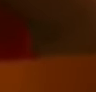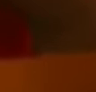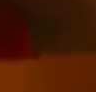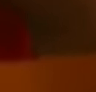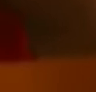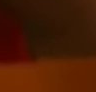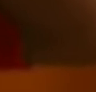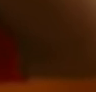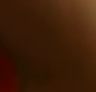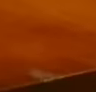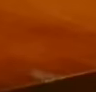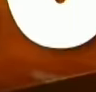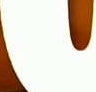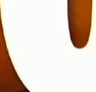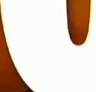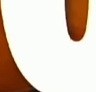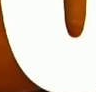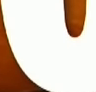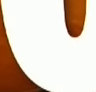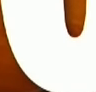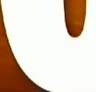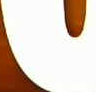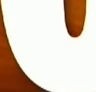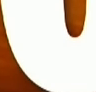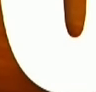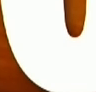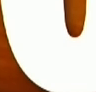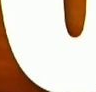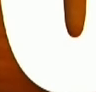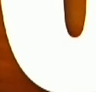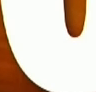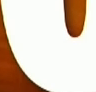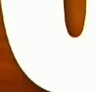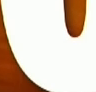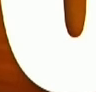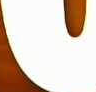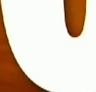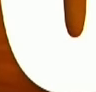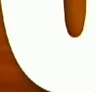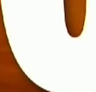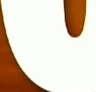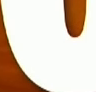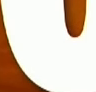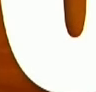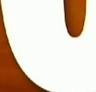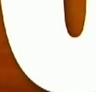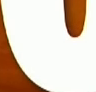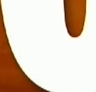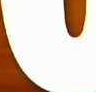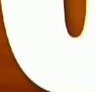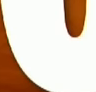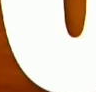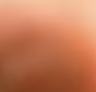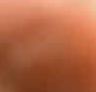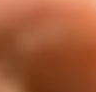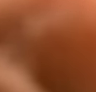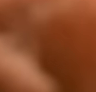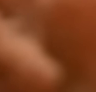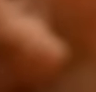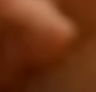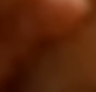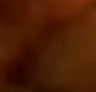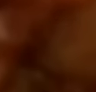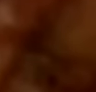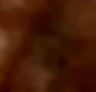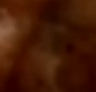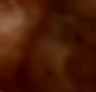You better come and satisfy that hunger for only $20 at KFC before doing something crazy. Get 8